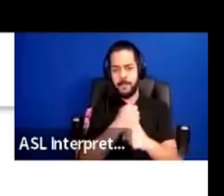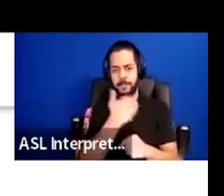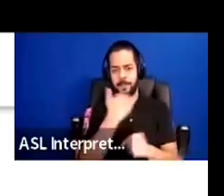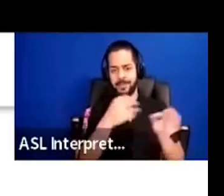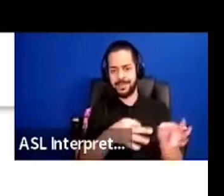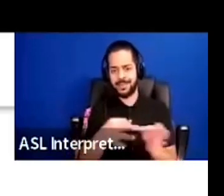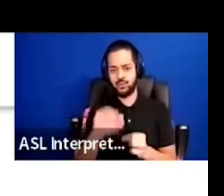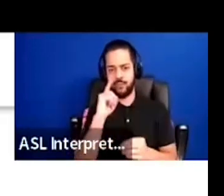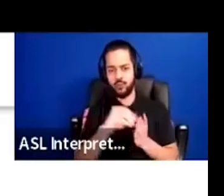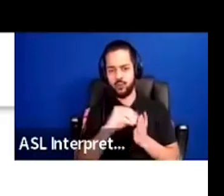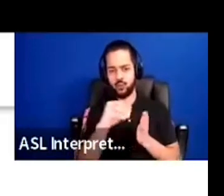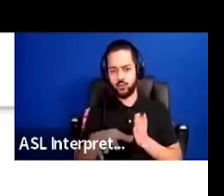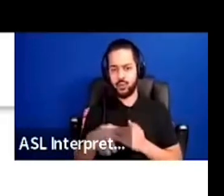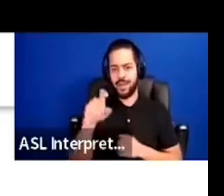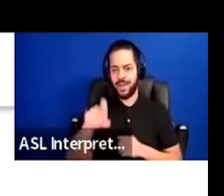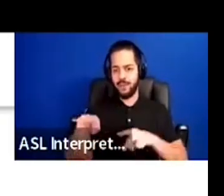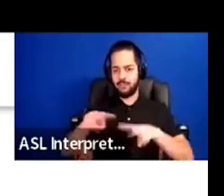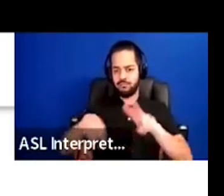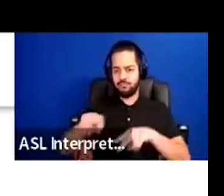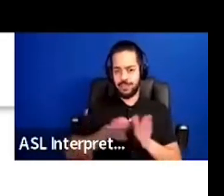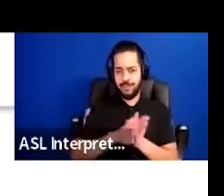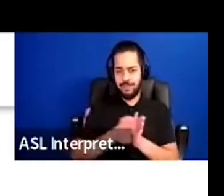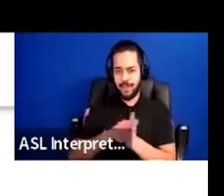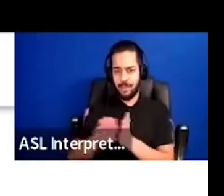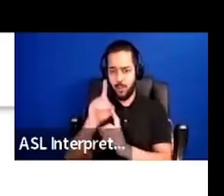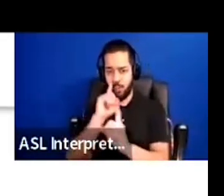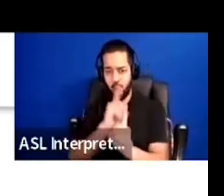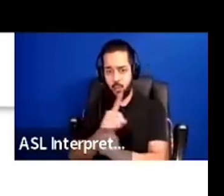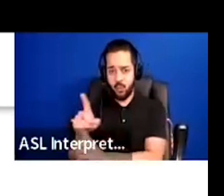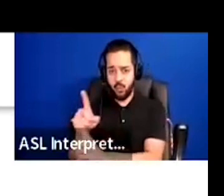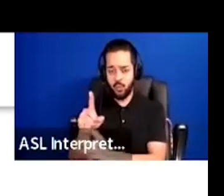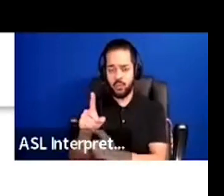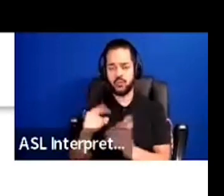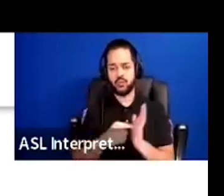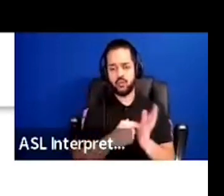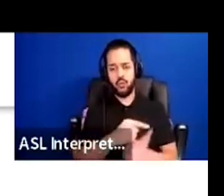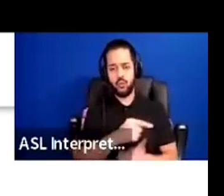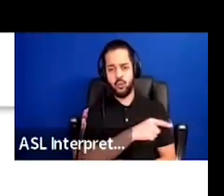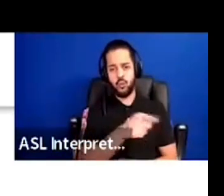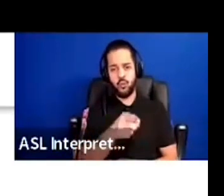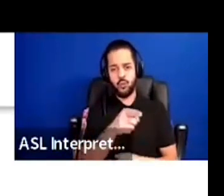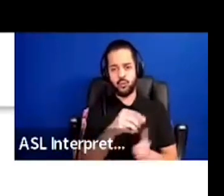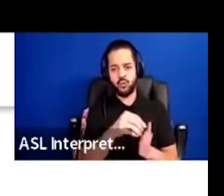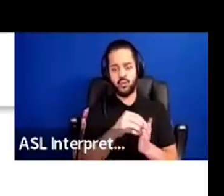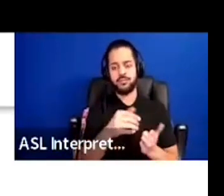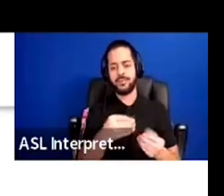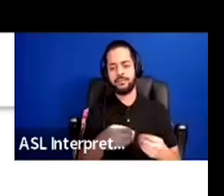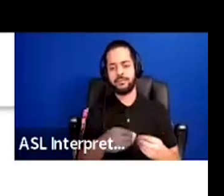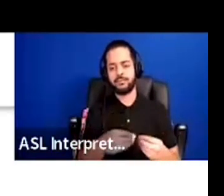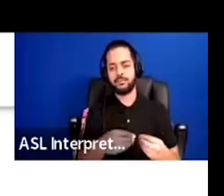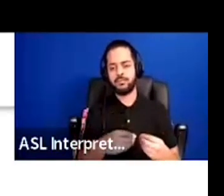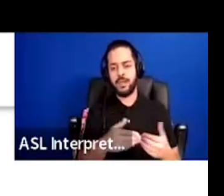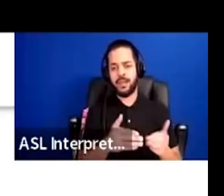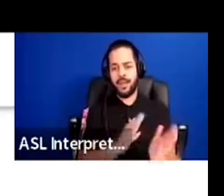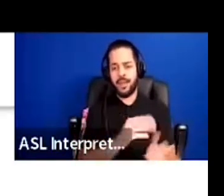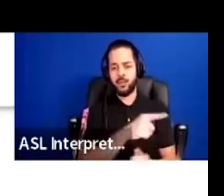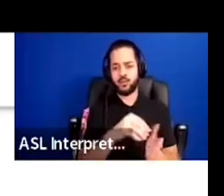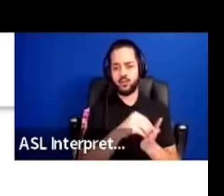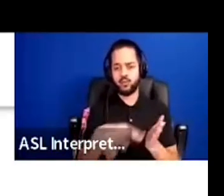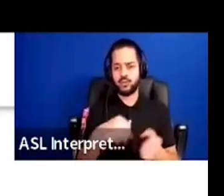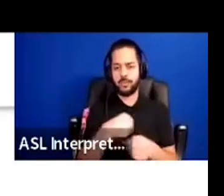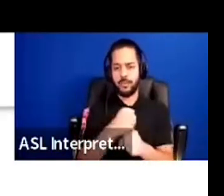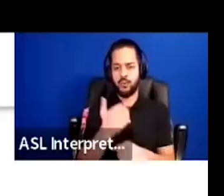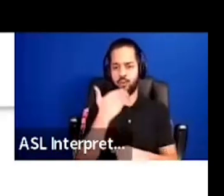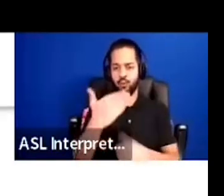and things so that we are making reasonable progress for our students and regularly reviewing that. So that in comes the progress